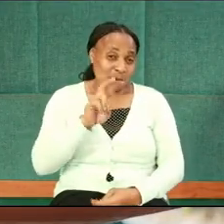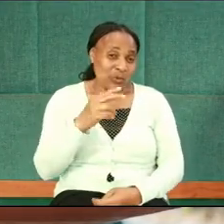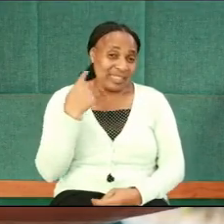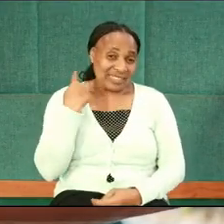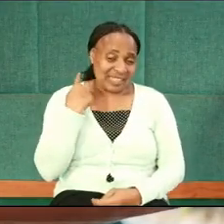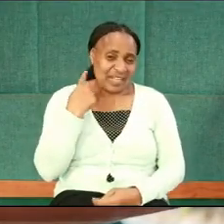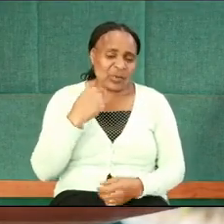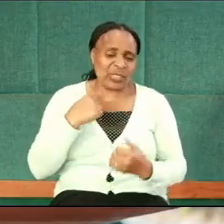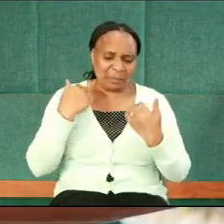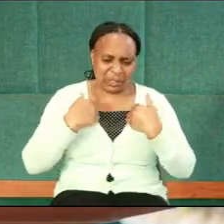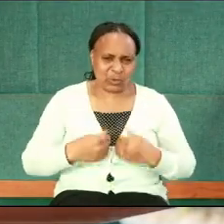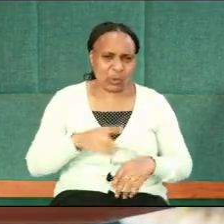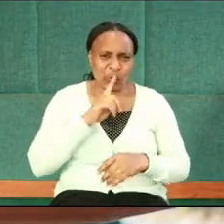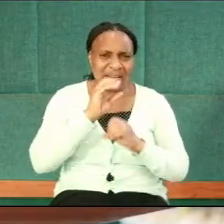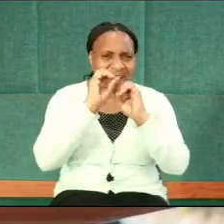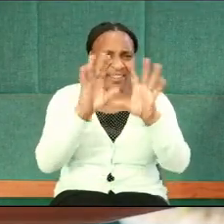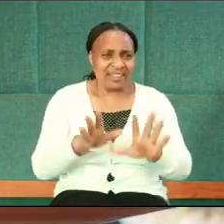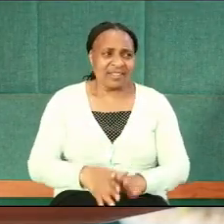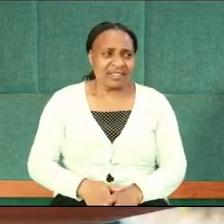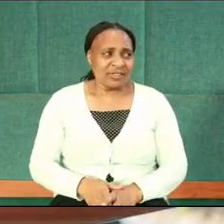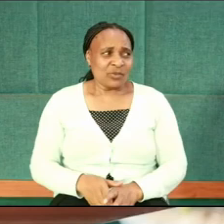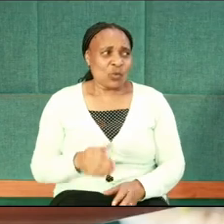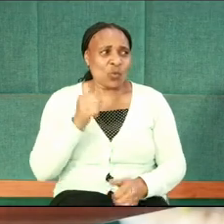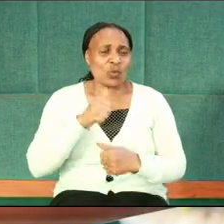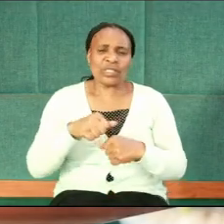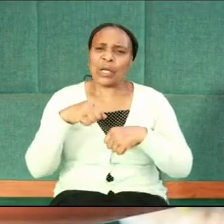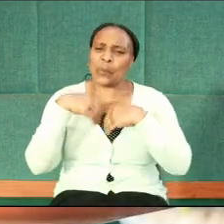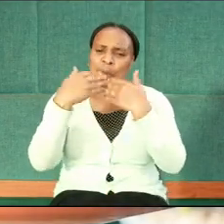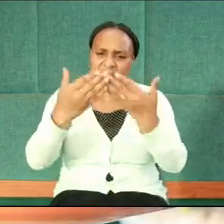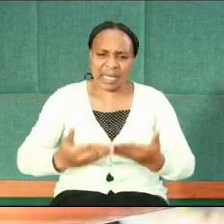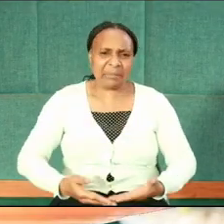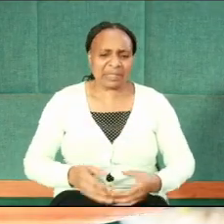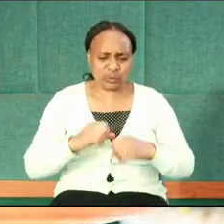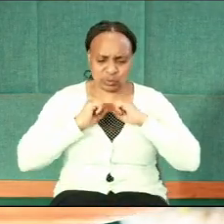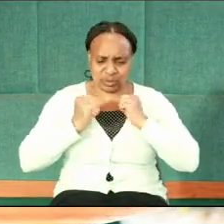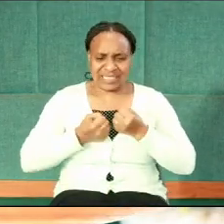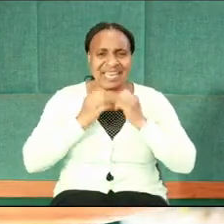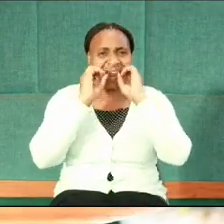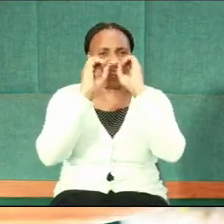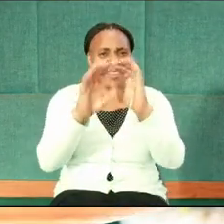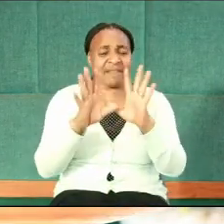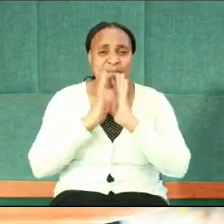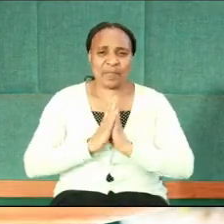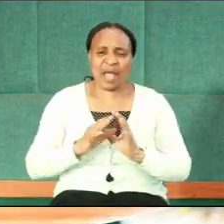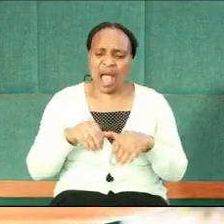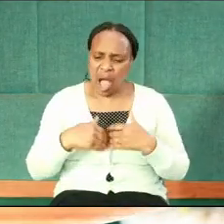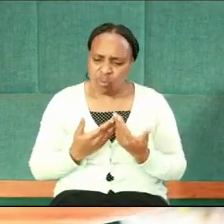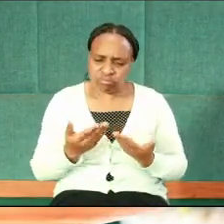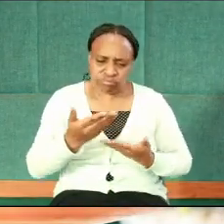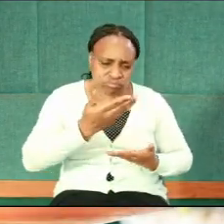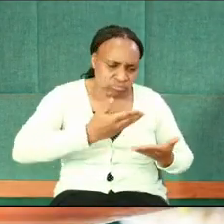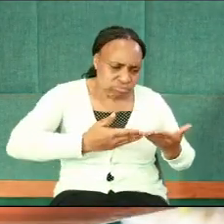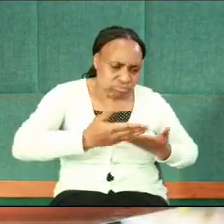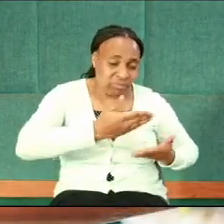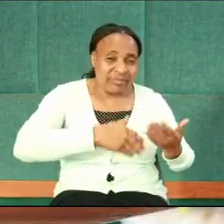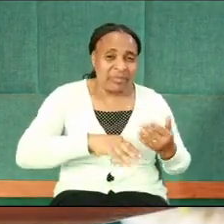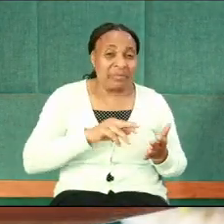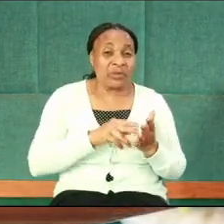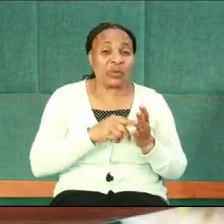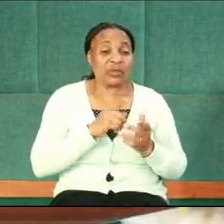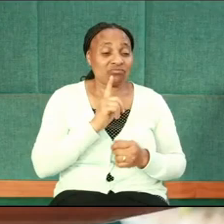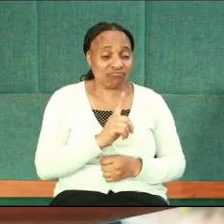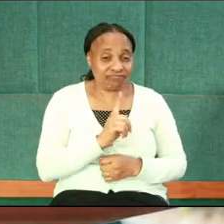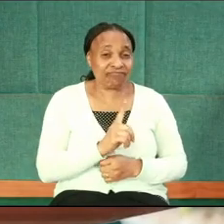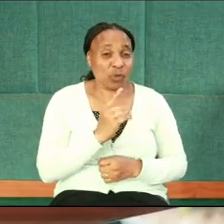personality disorders, which are uncomfortable, which are not welcoming to the society. How they relate, then it means you are either going